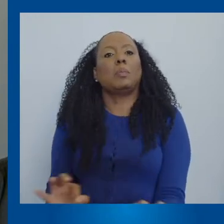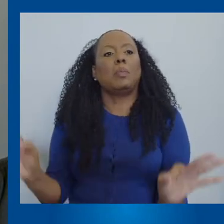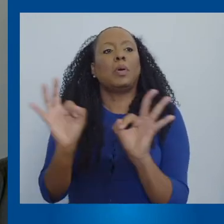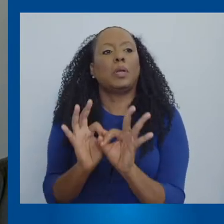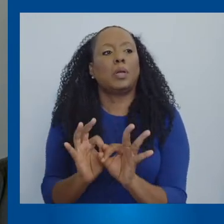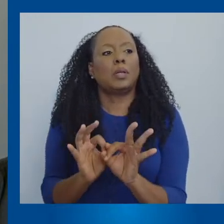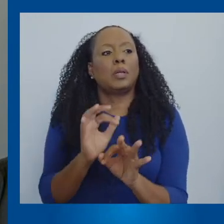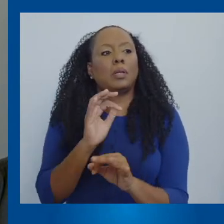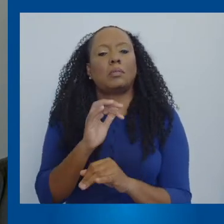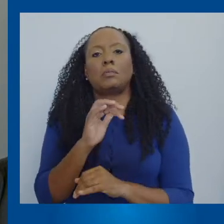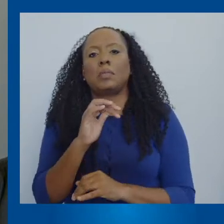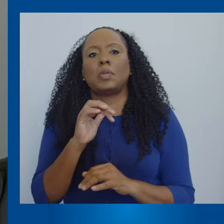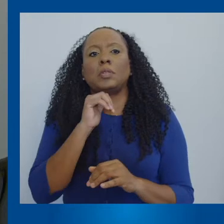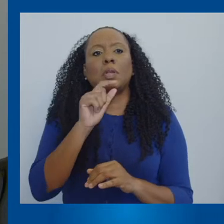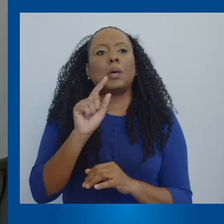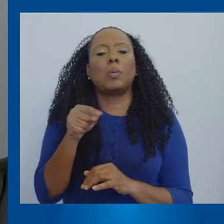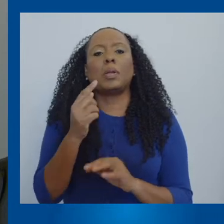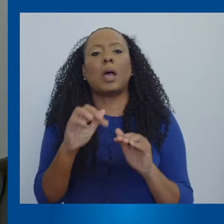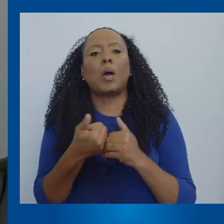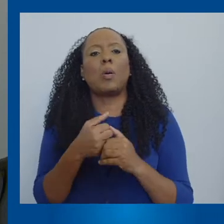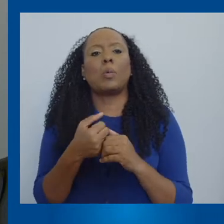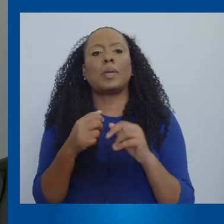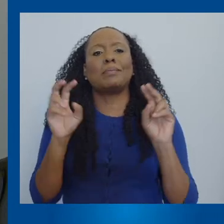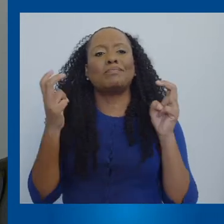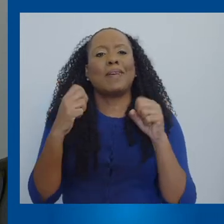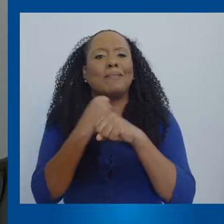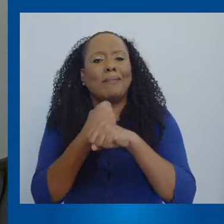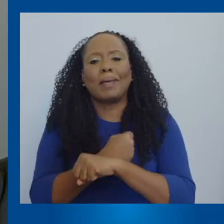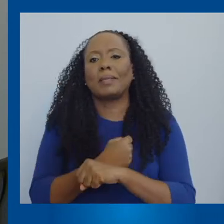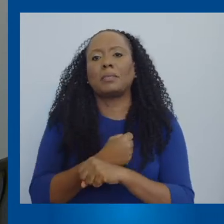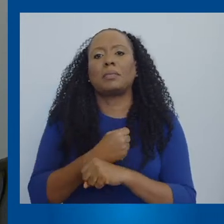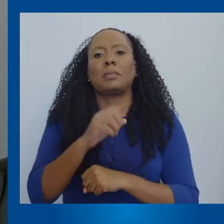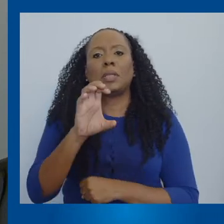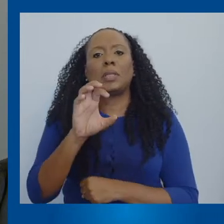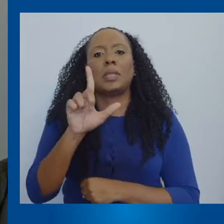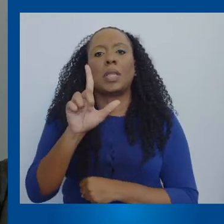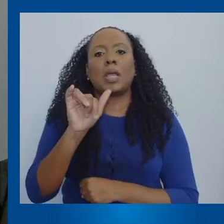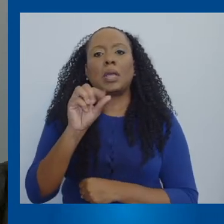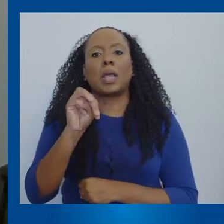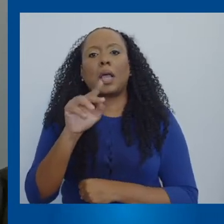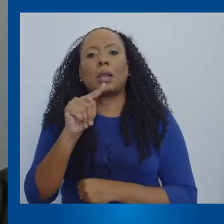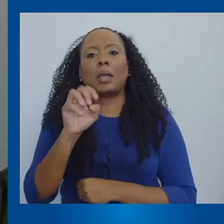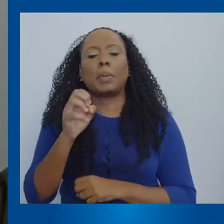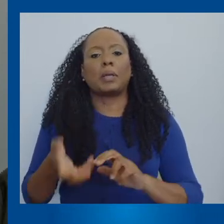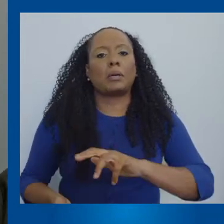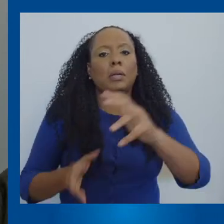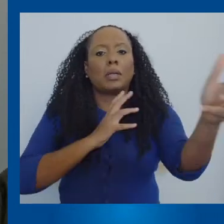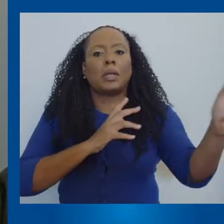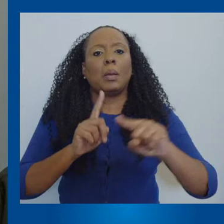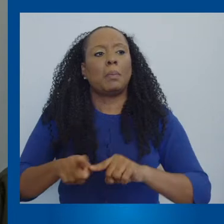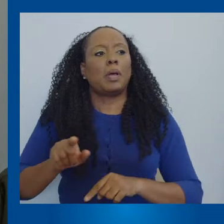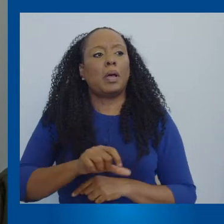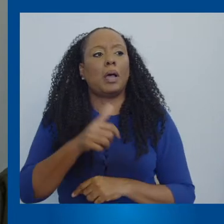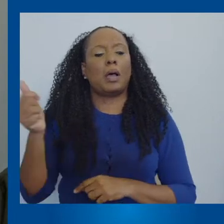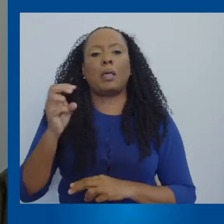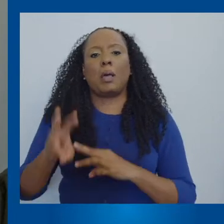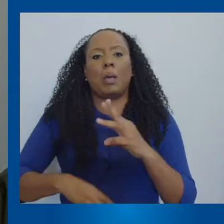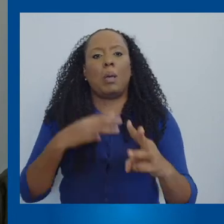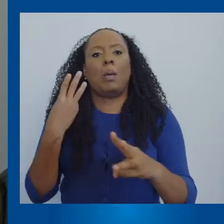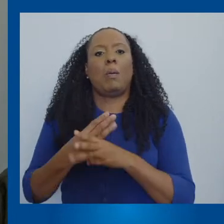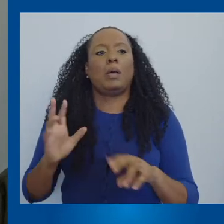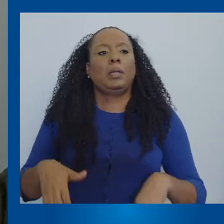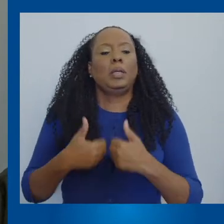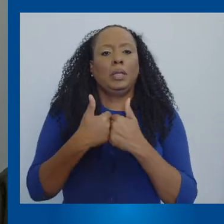how we fight the climate crisis, but how we fight the other major global challenges, of which